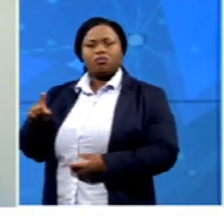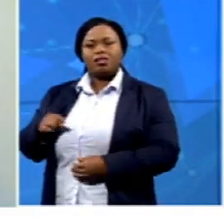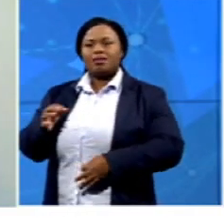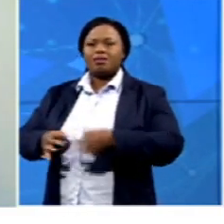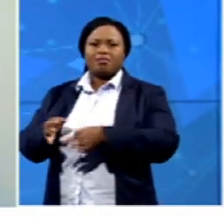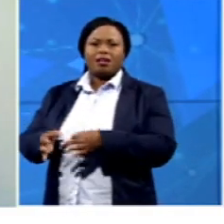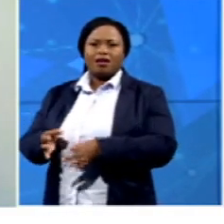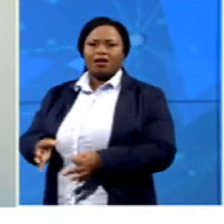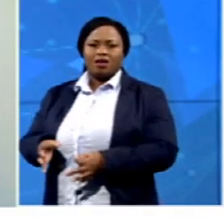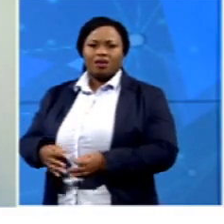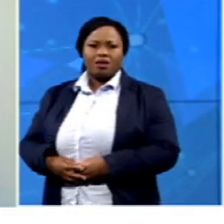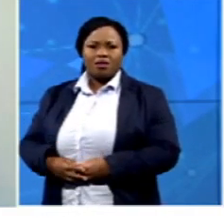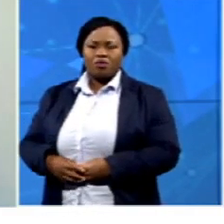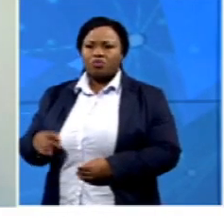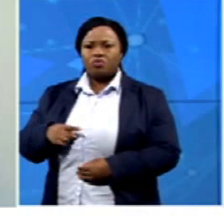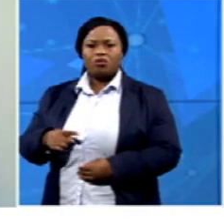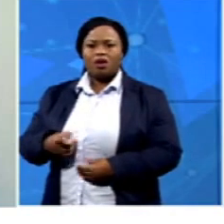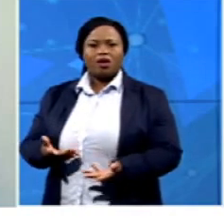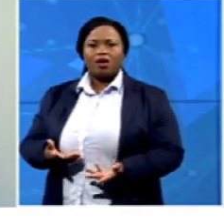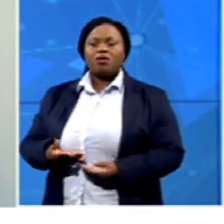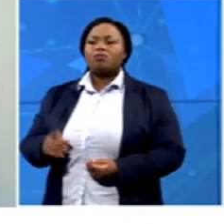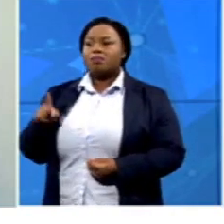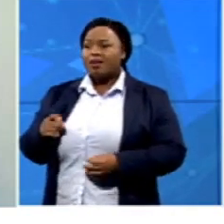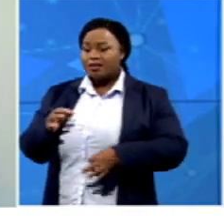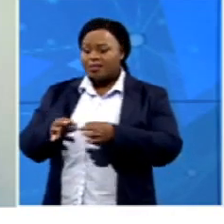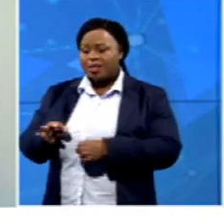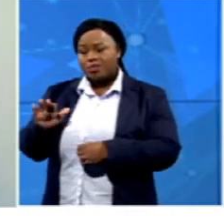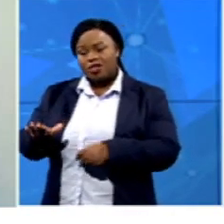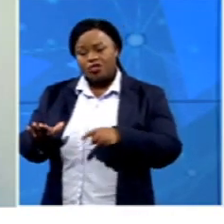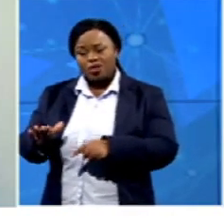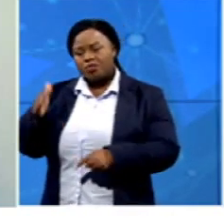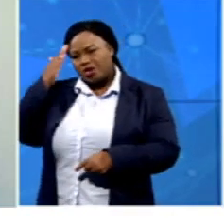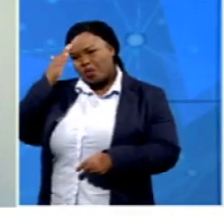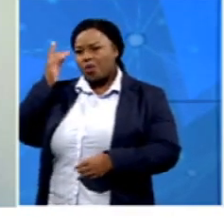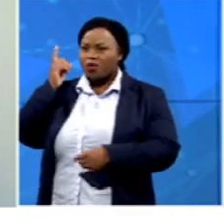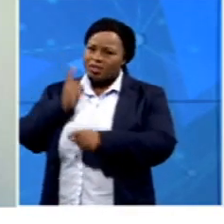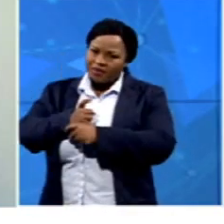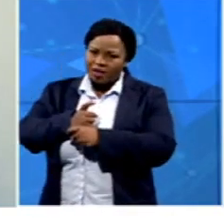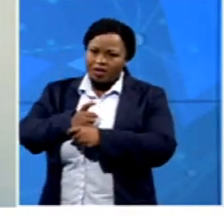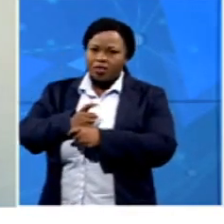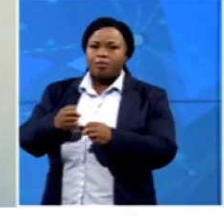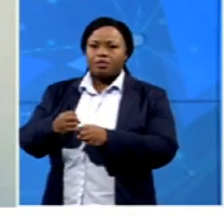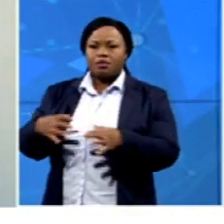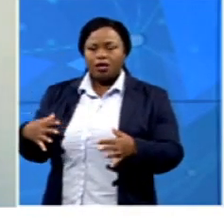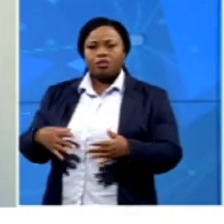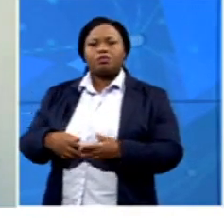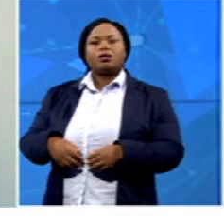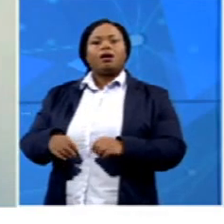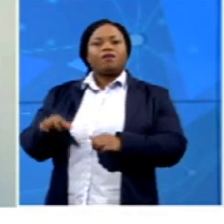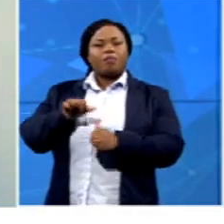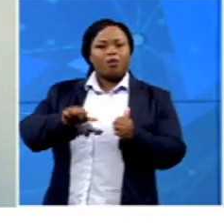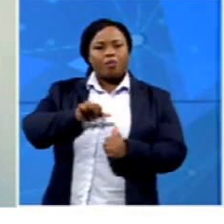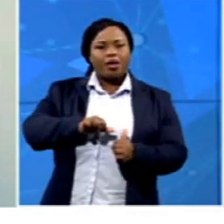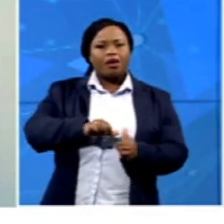thing nowadays if you can't read. If you explain to your child, I know that it's difficult. Let's start really at the